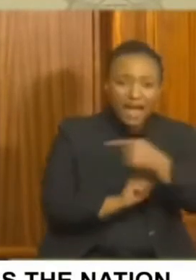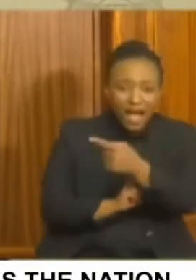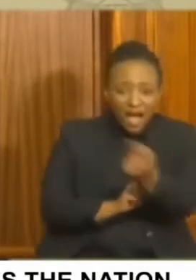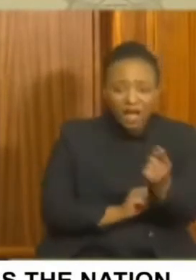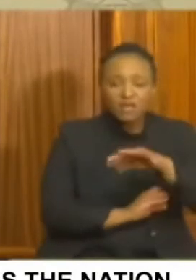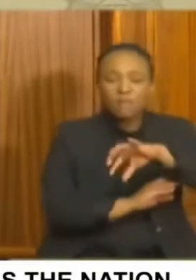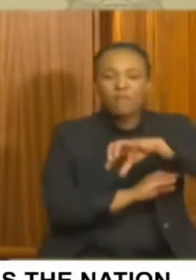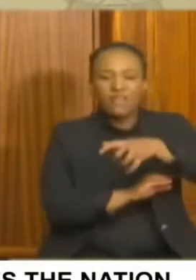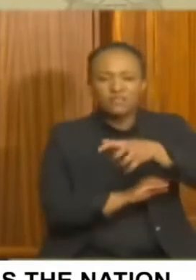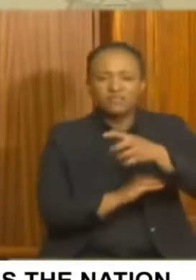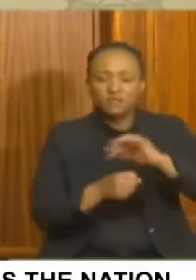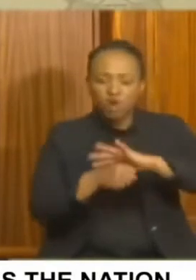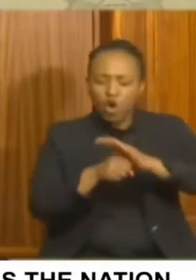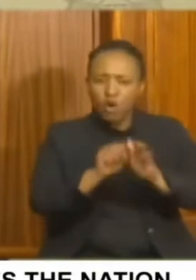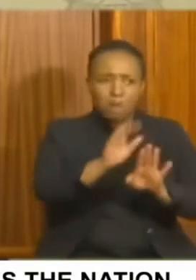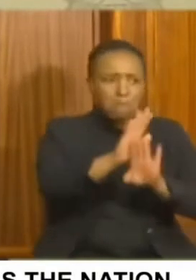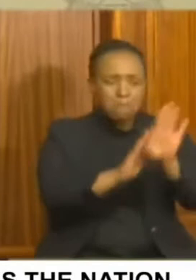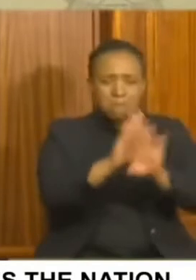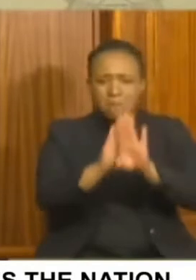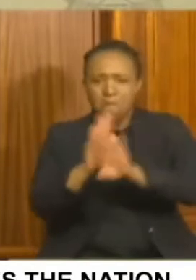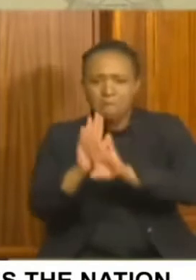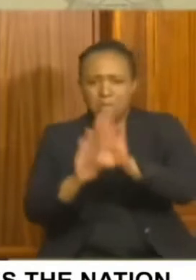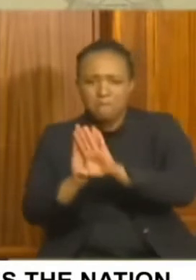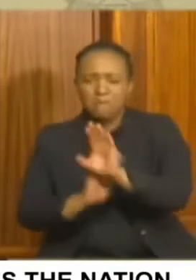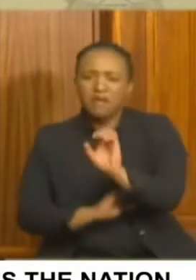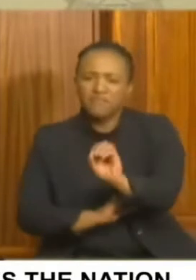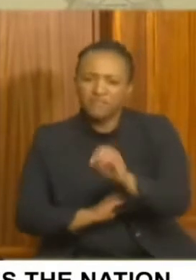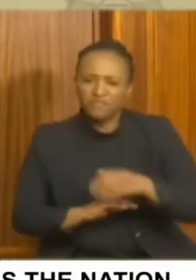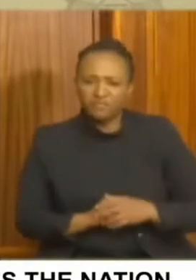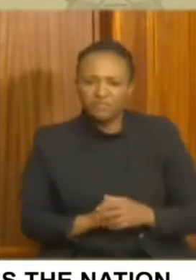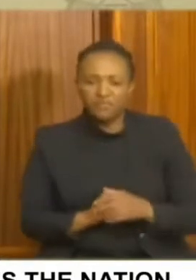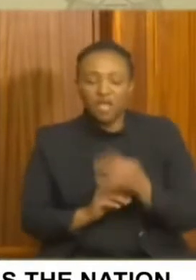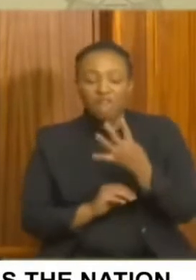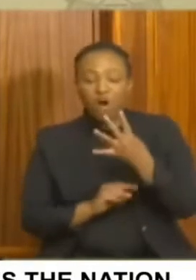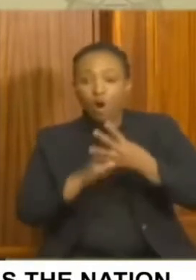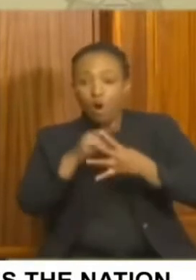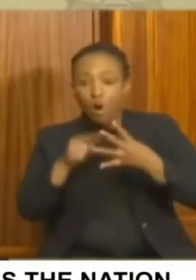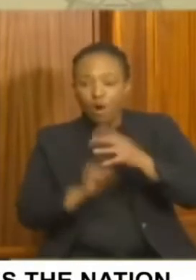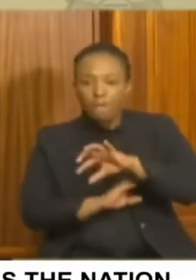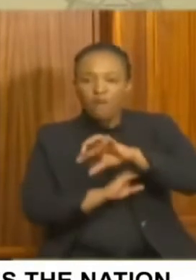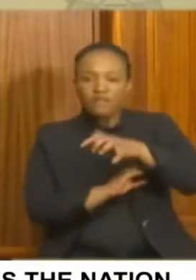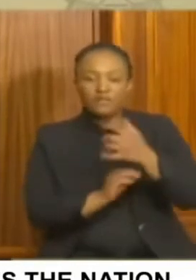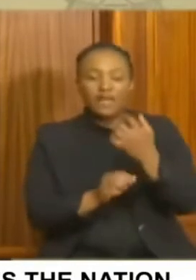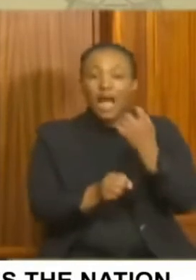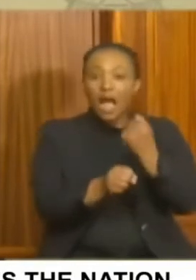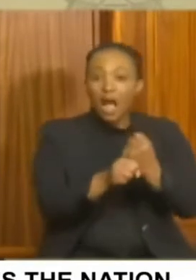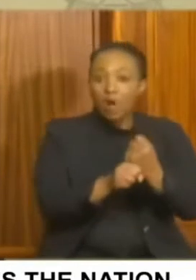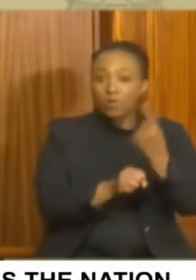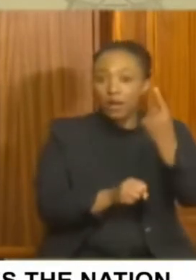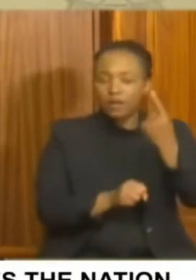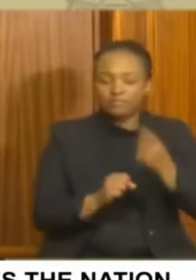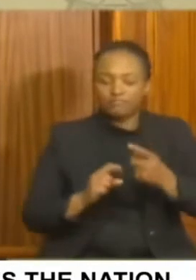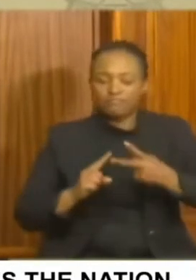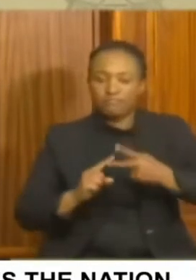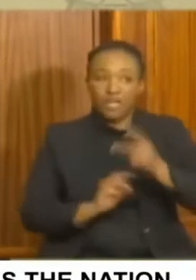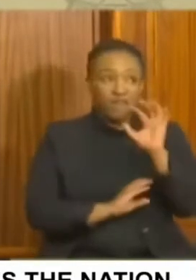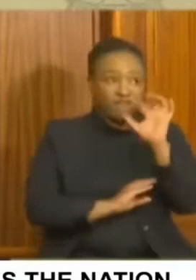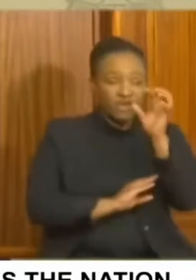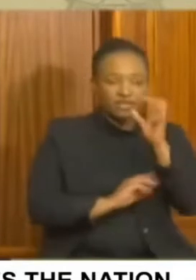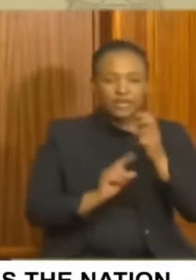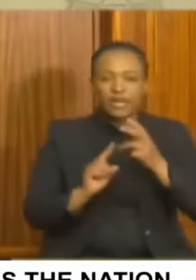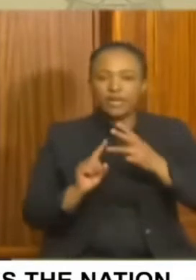experiencing rising infections. Yeah, rising anger. All provinces, Gauteng, the Free